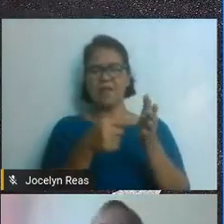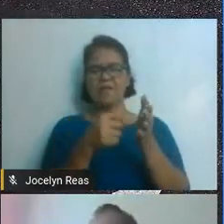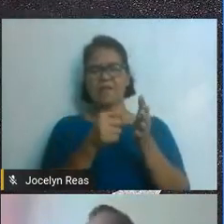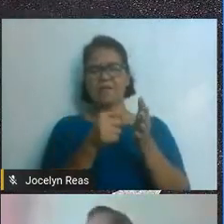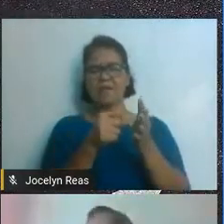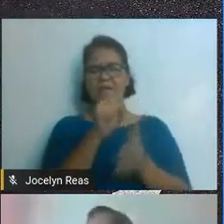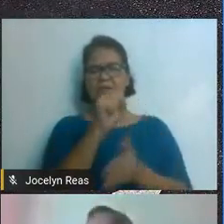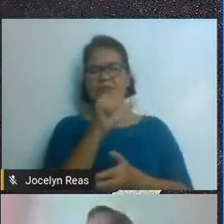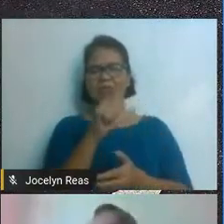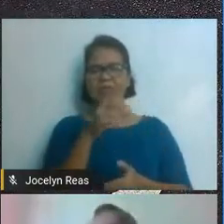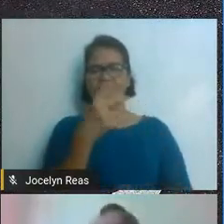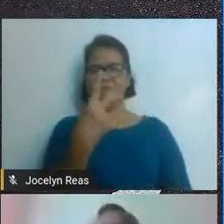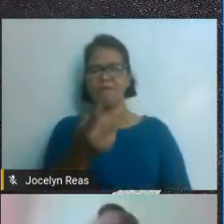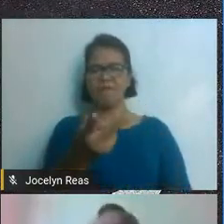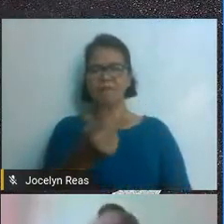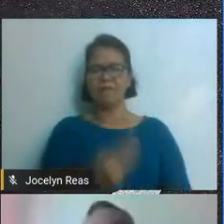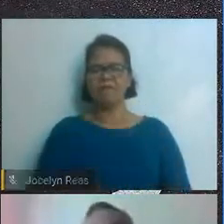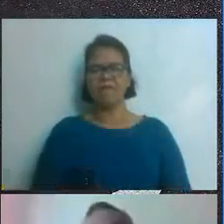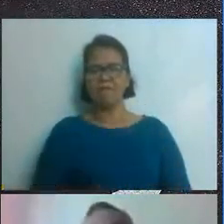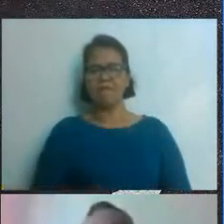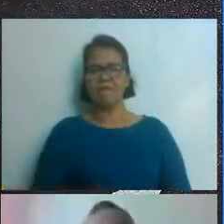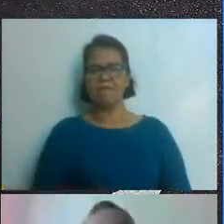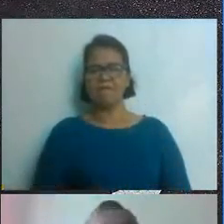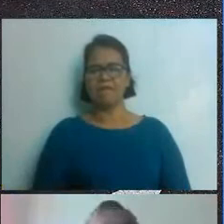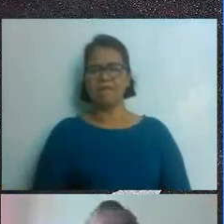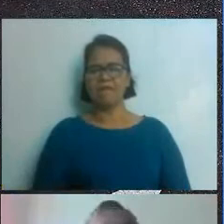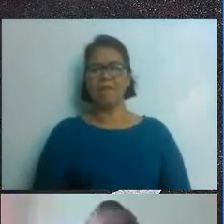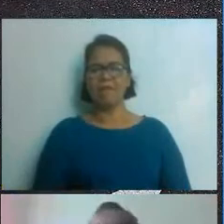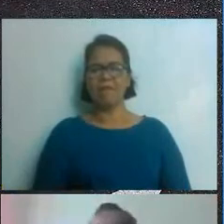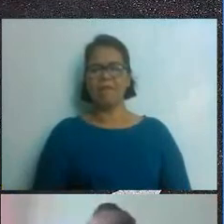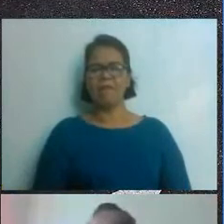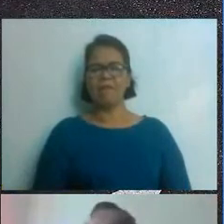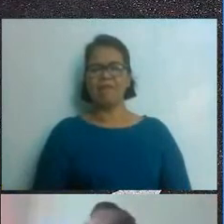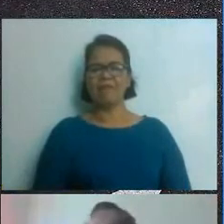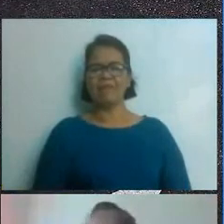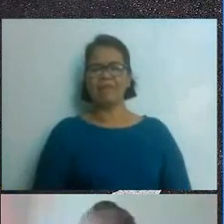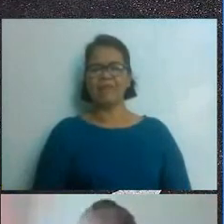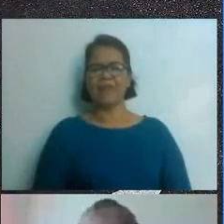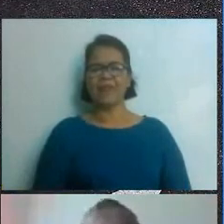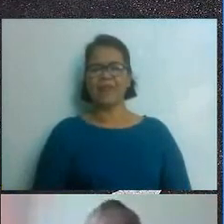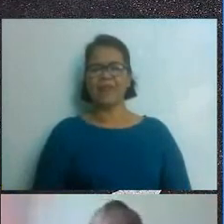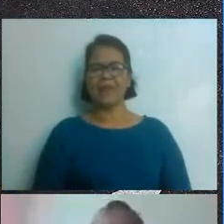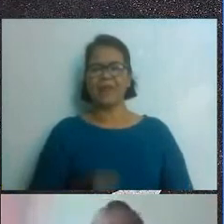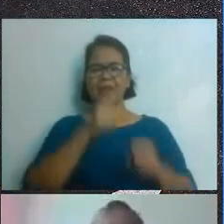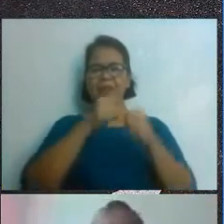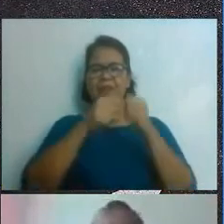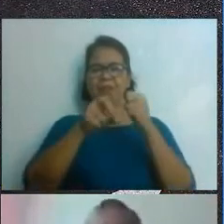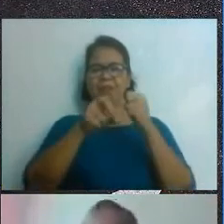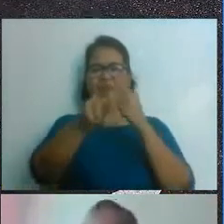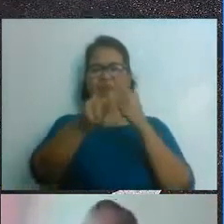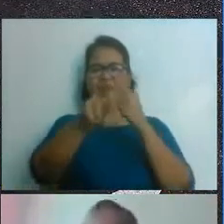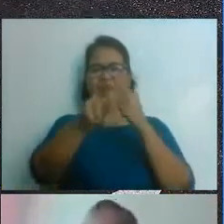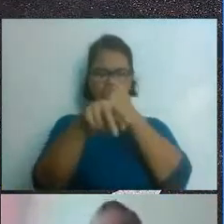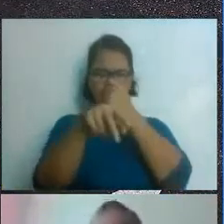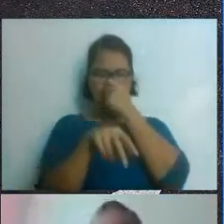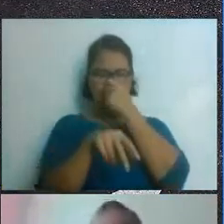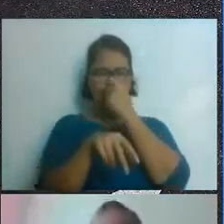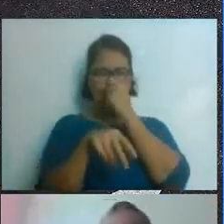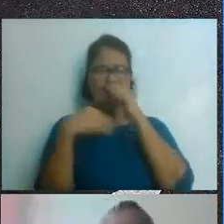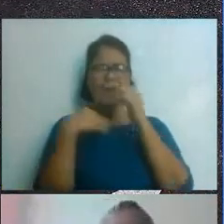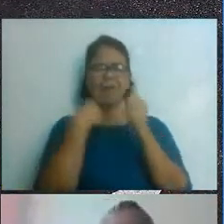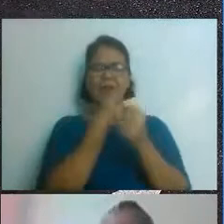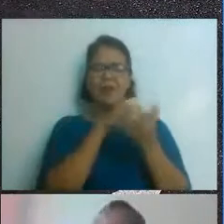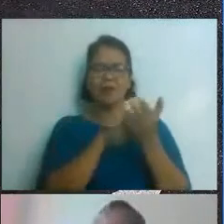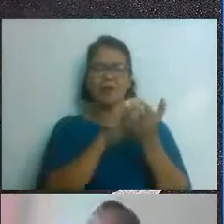divisions, and schools will contextualize learning strategies and learning delivery modalities. Our schools, under the supervision